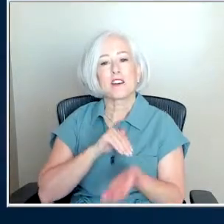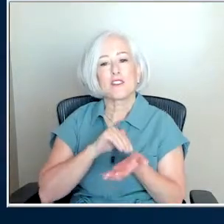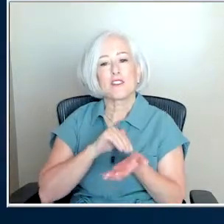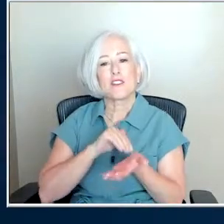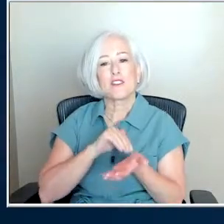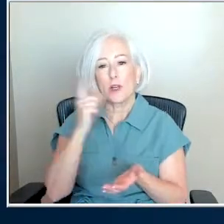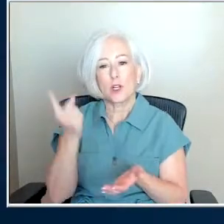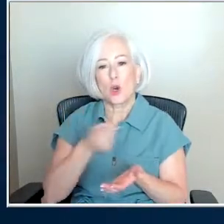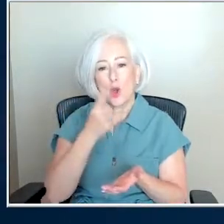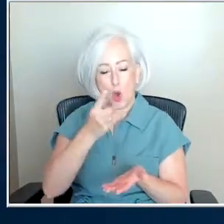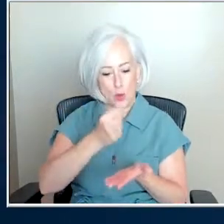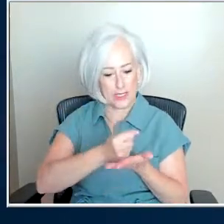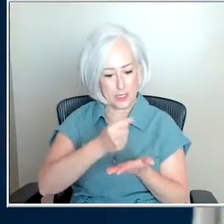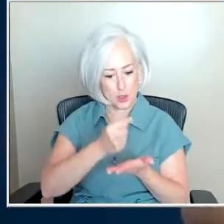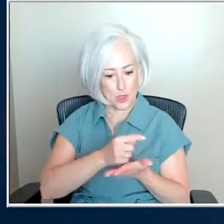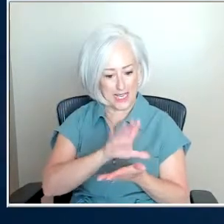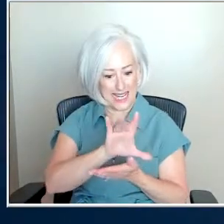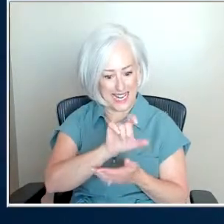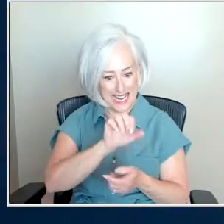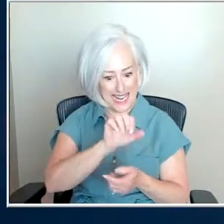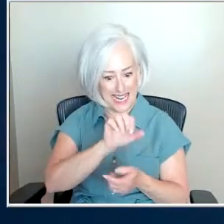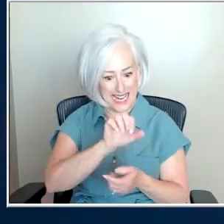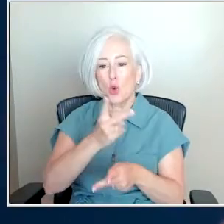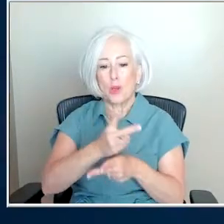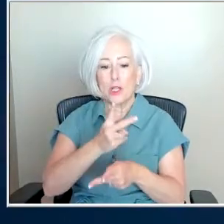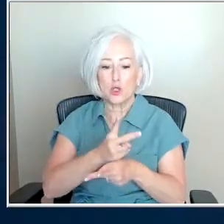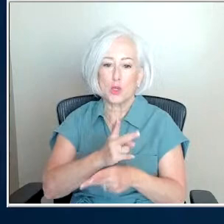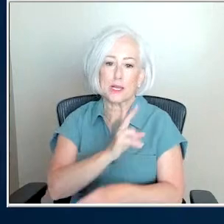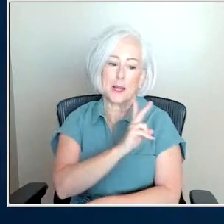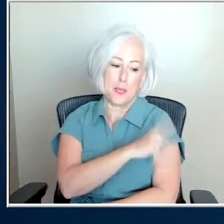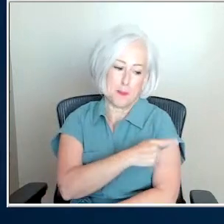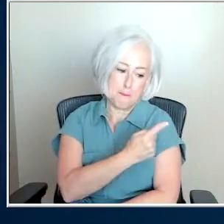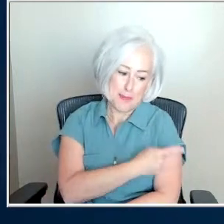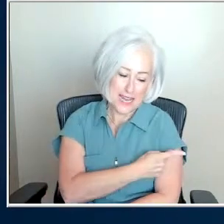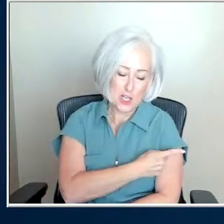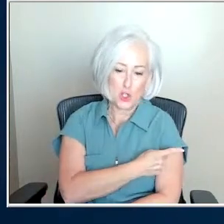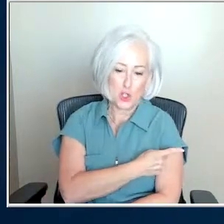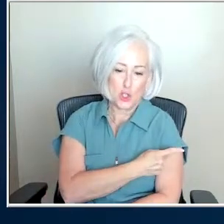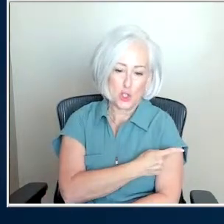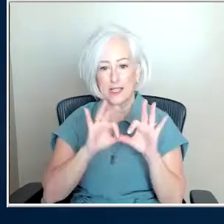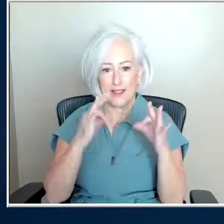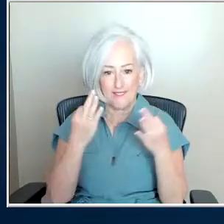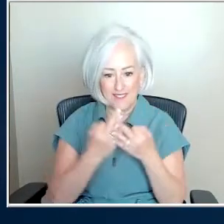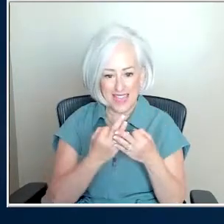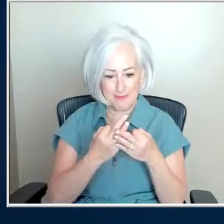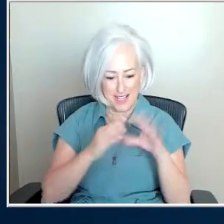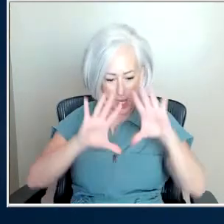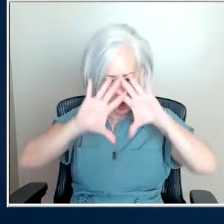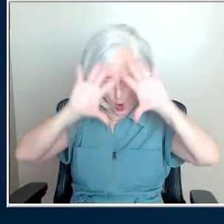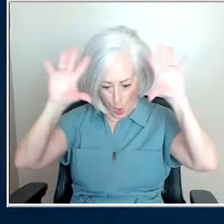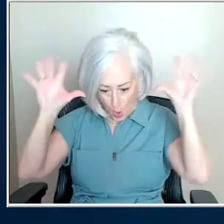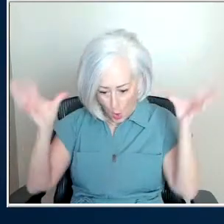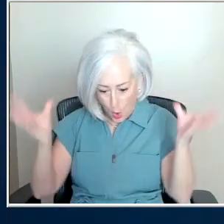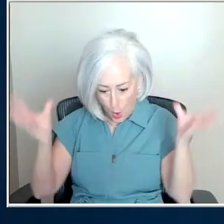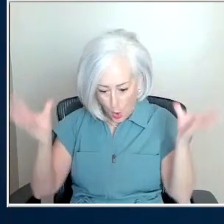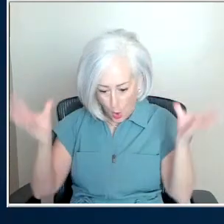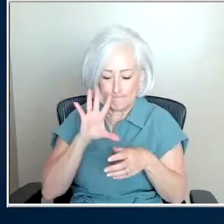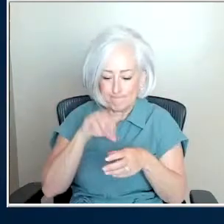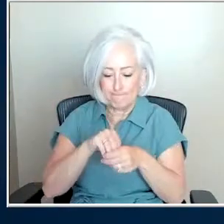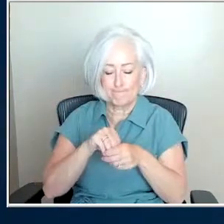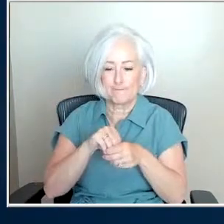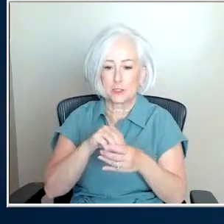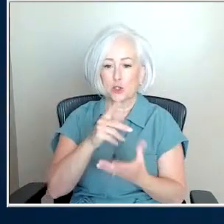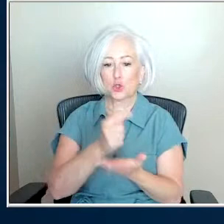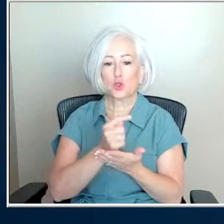treat the patient, we treat their family, we have to factor all those moving parts. And sometimes we